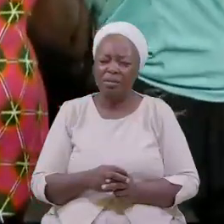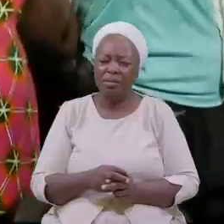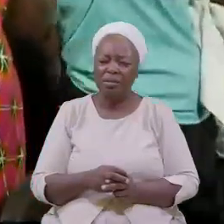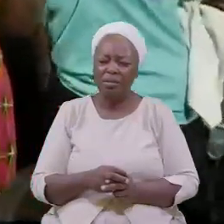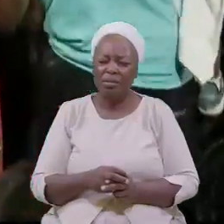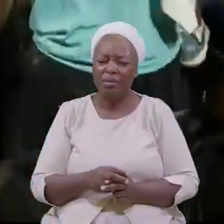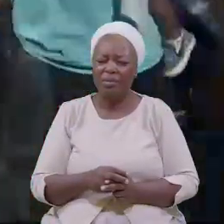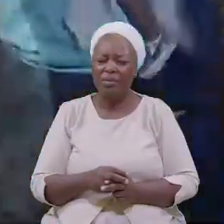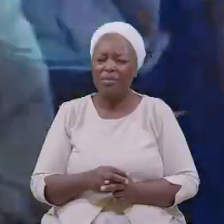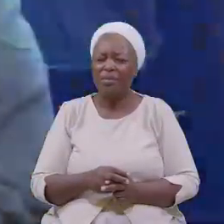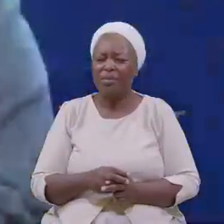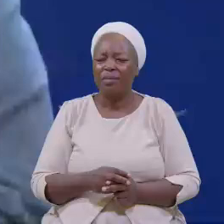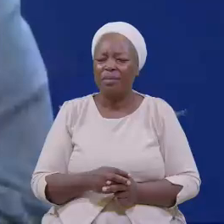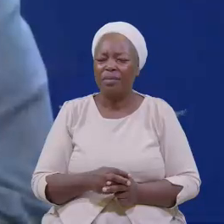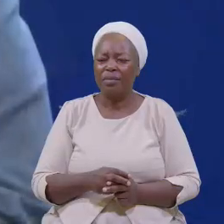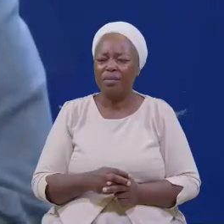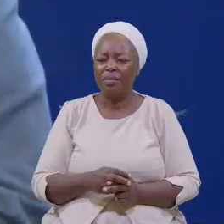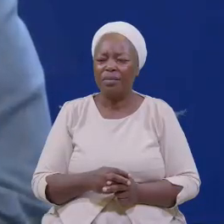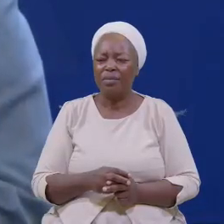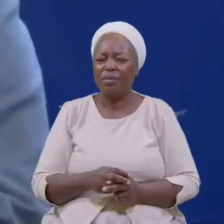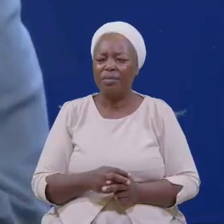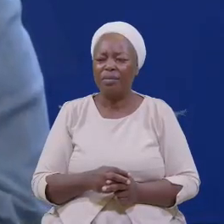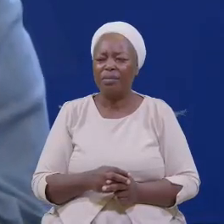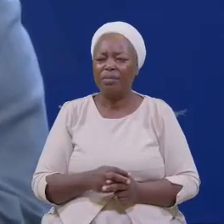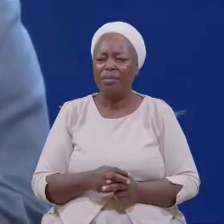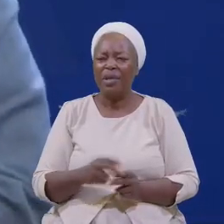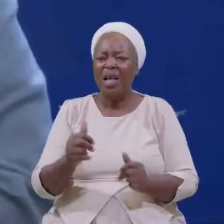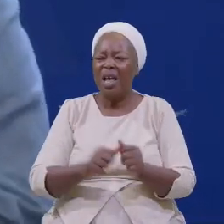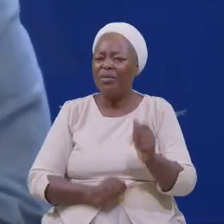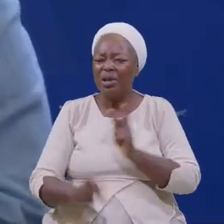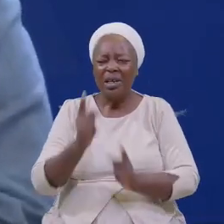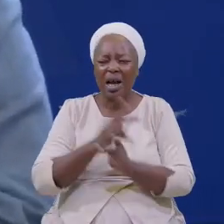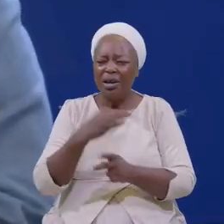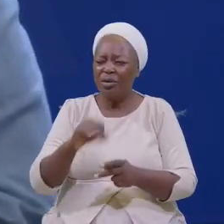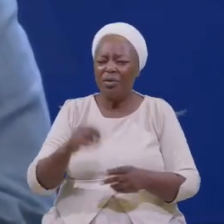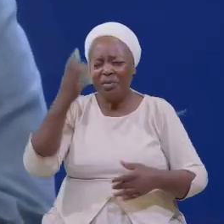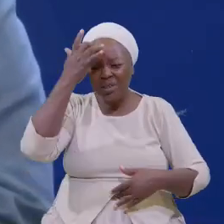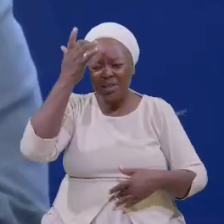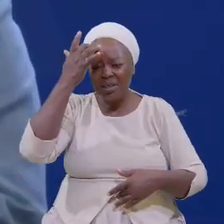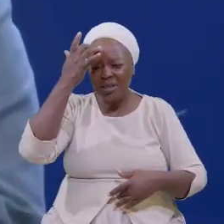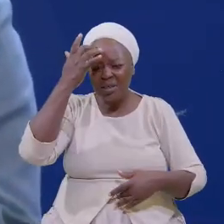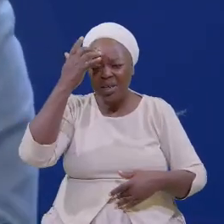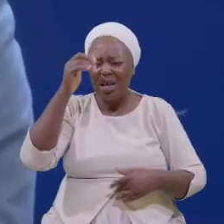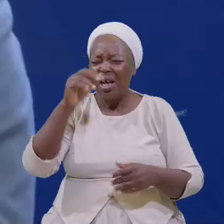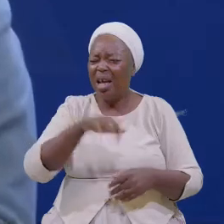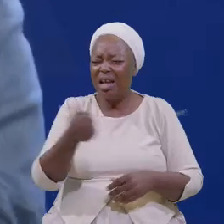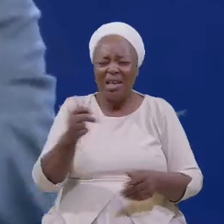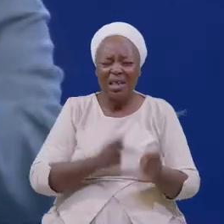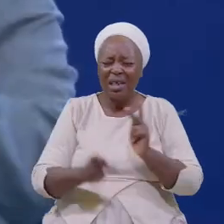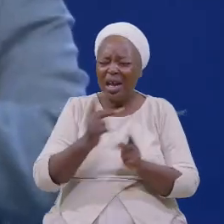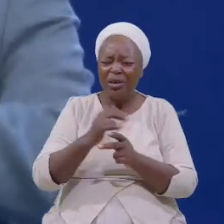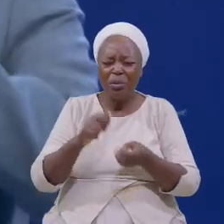Every form of sickness, every kind of